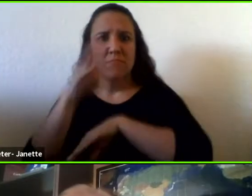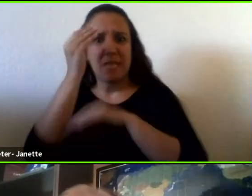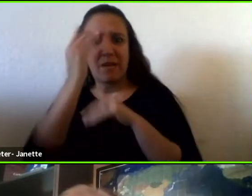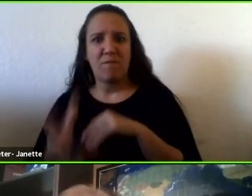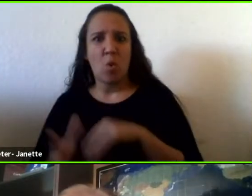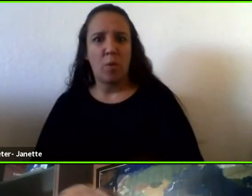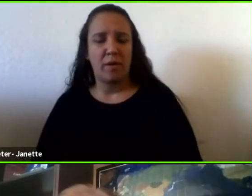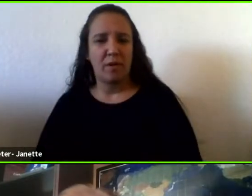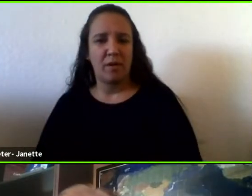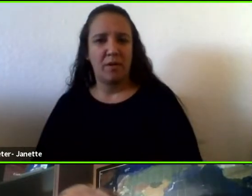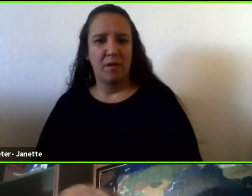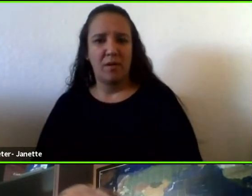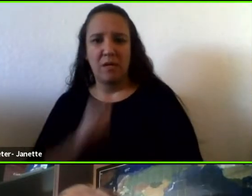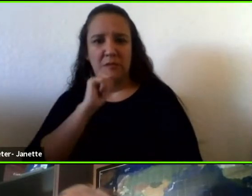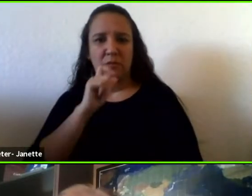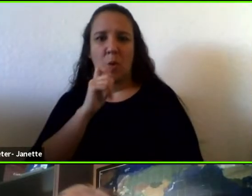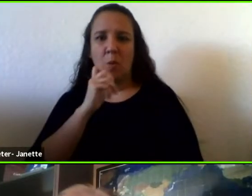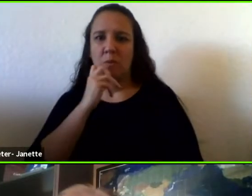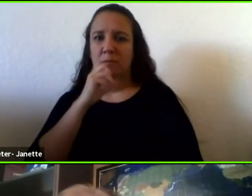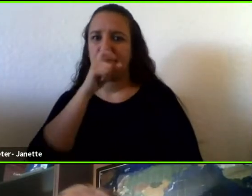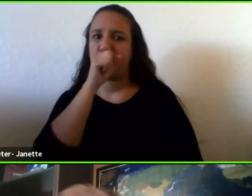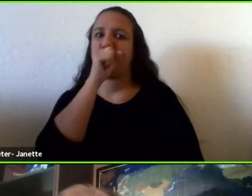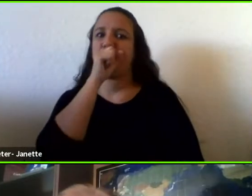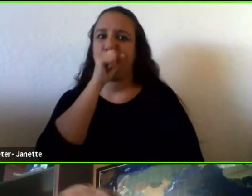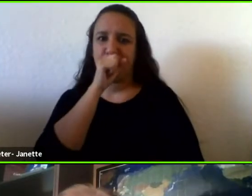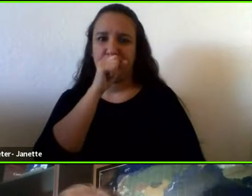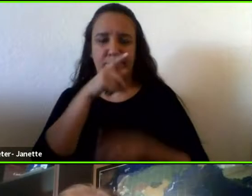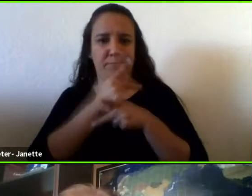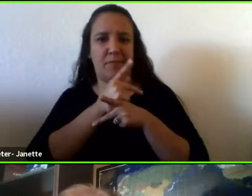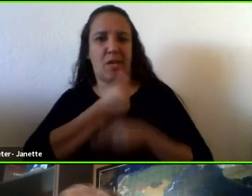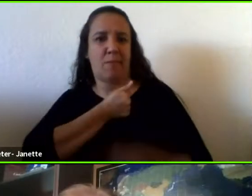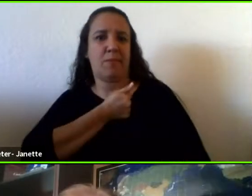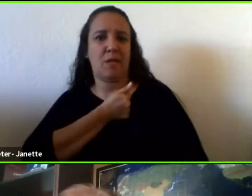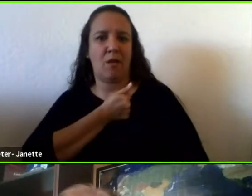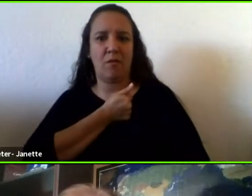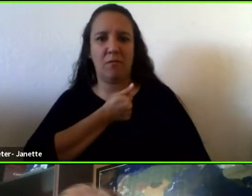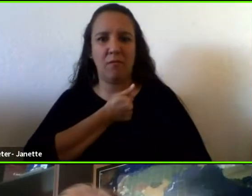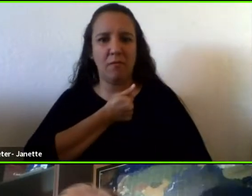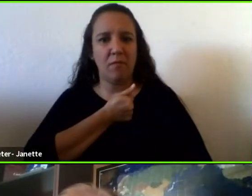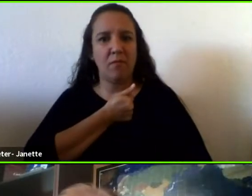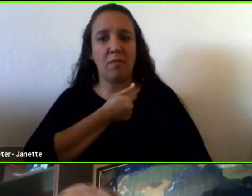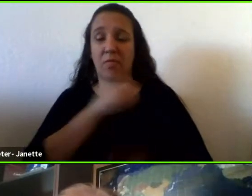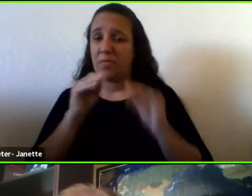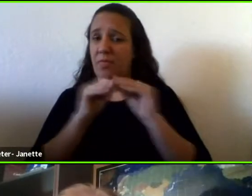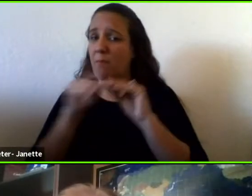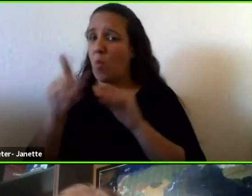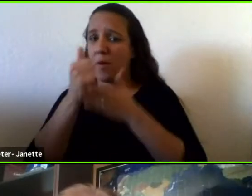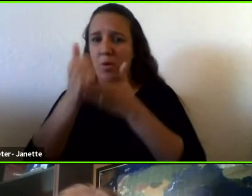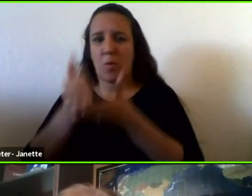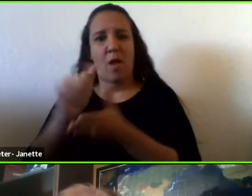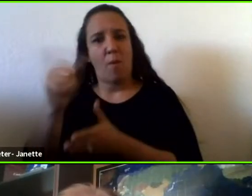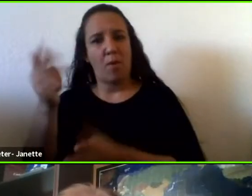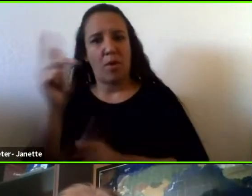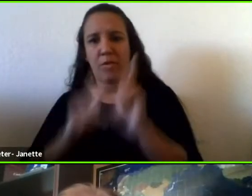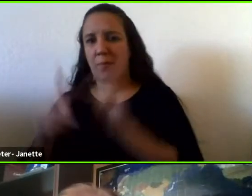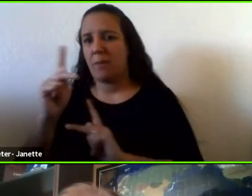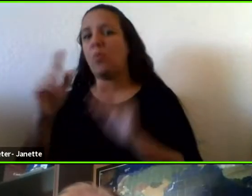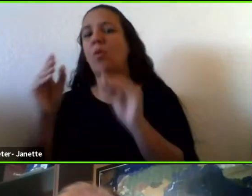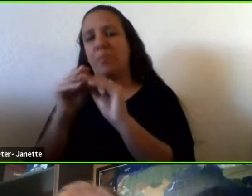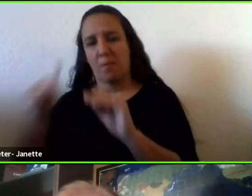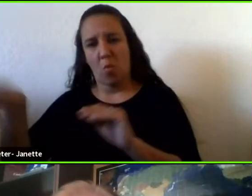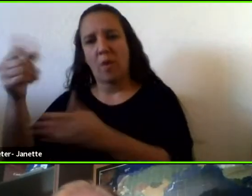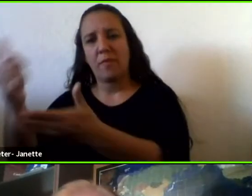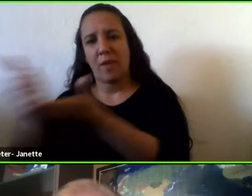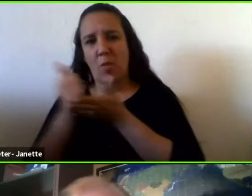forward. Pay it forward, because that's going to be a great opportunity for you to scale and grow your business, to build relationships. Any